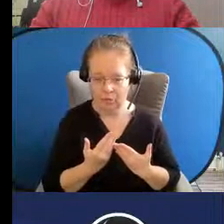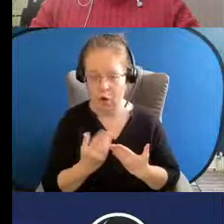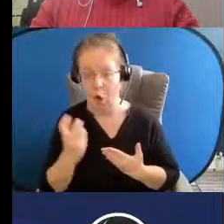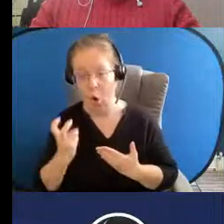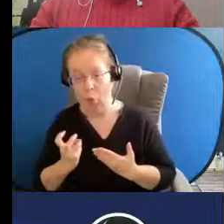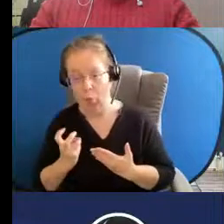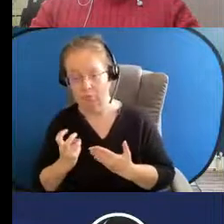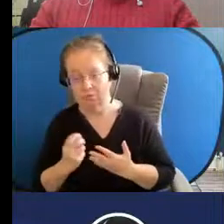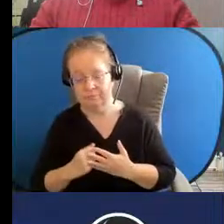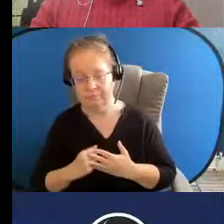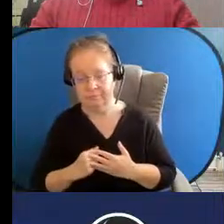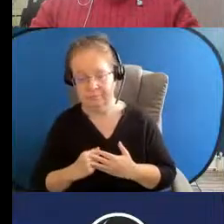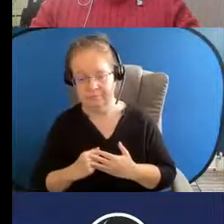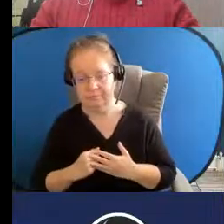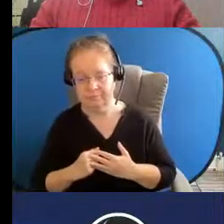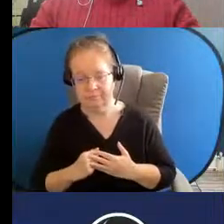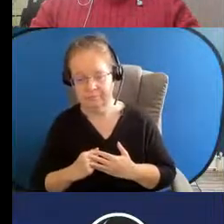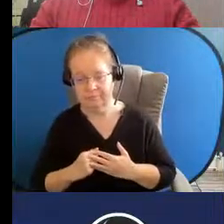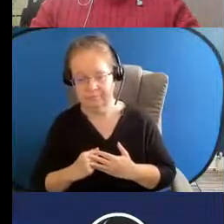and the old one.